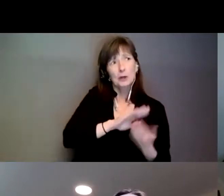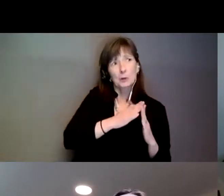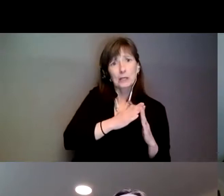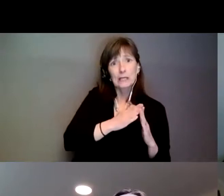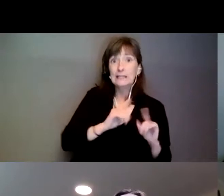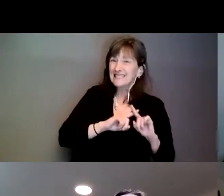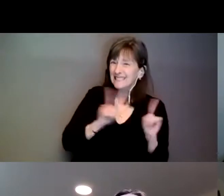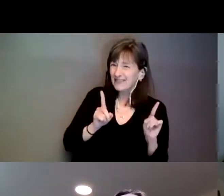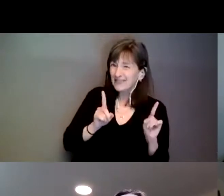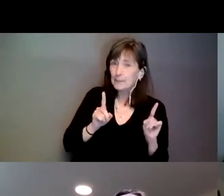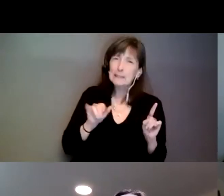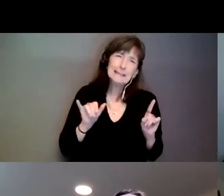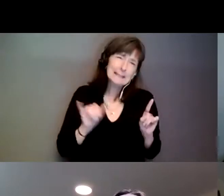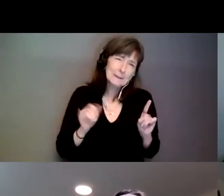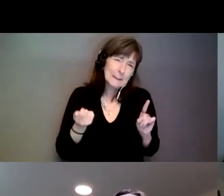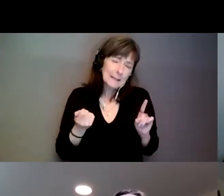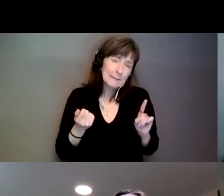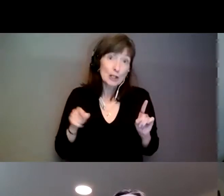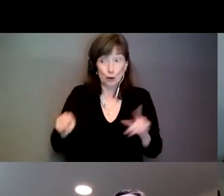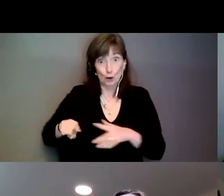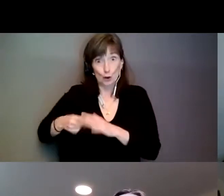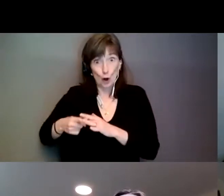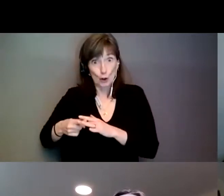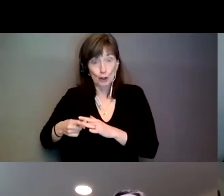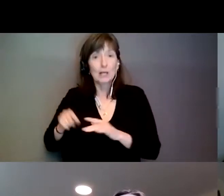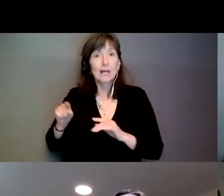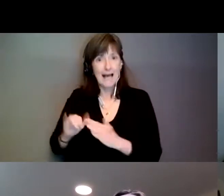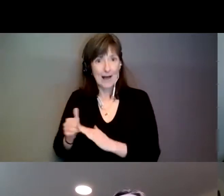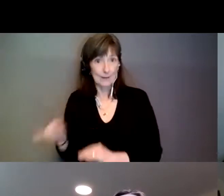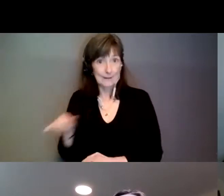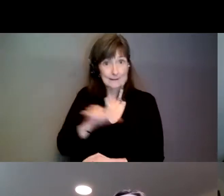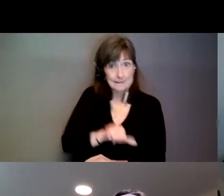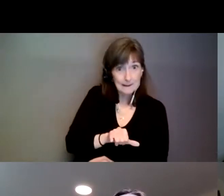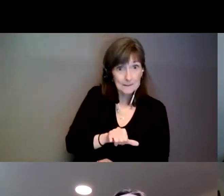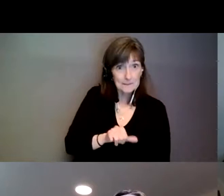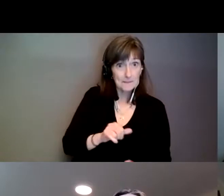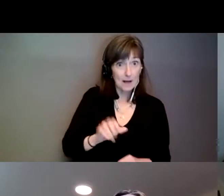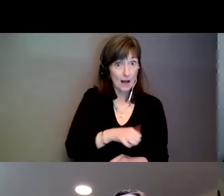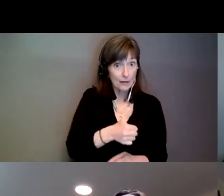different, but it is similar, and looking at the similarities and then talking about what you can do.